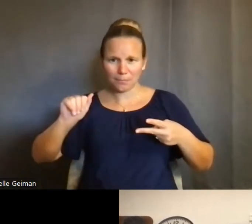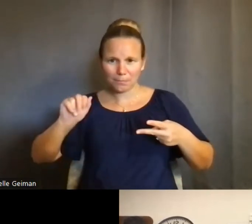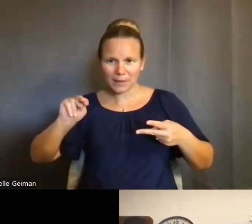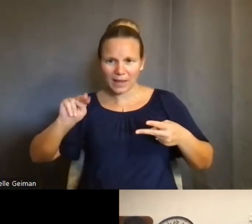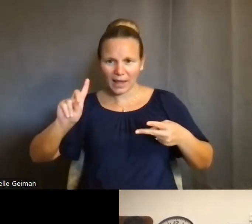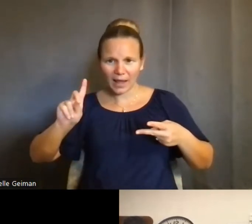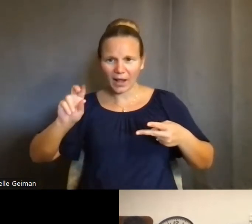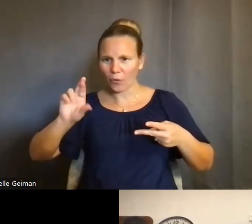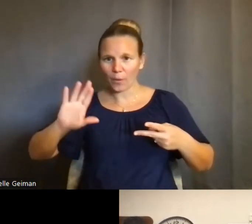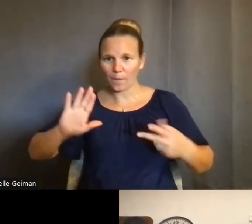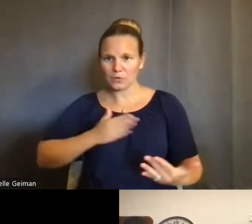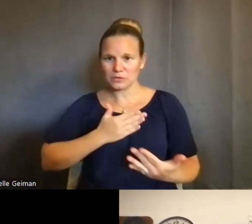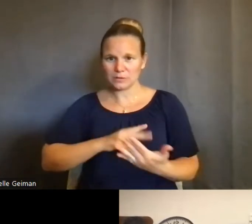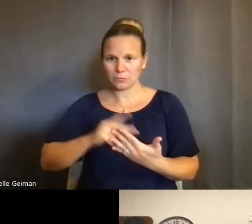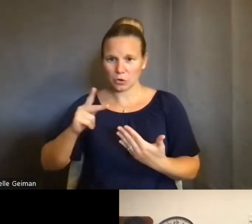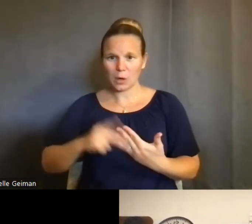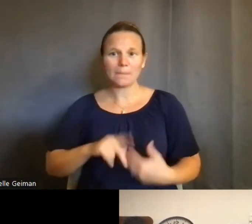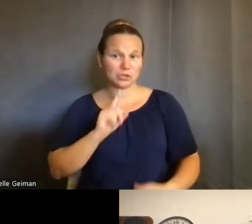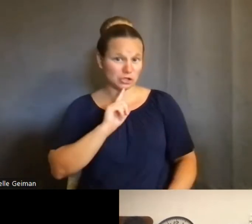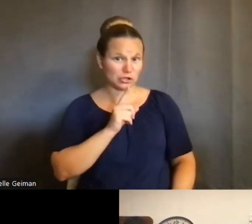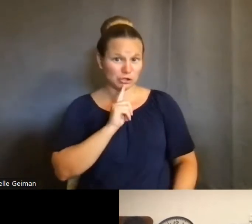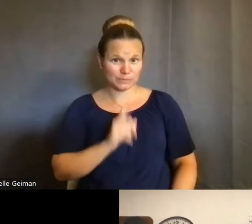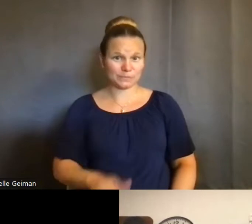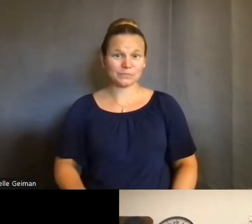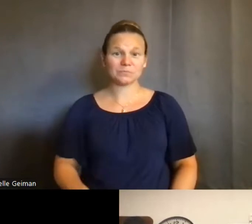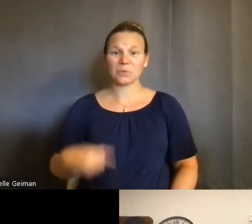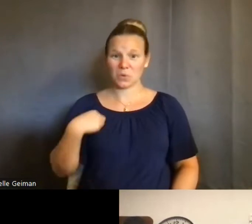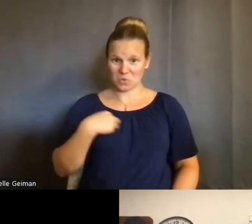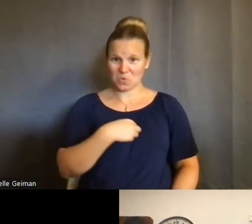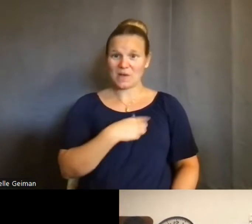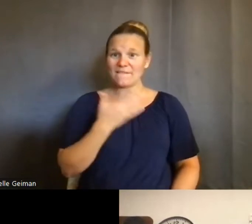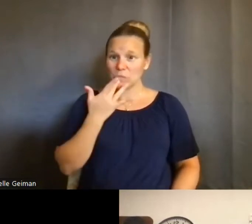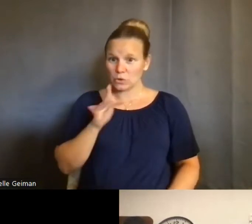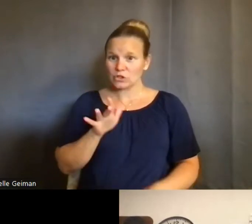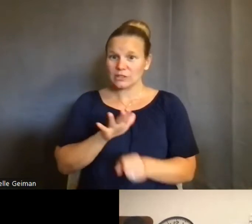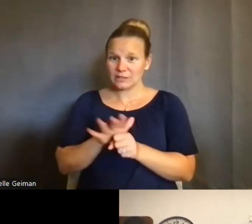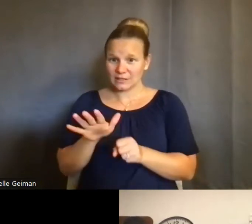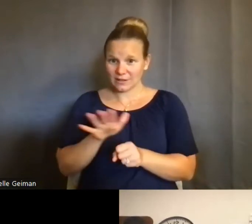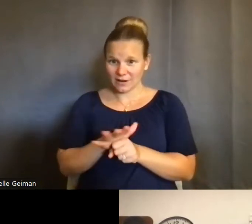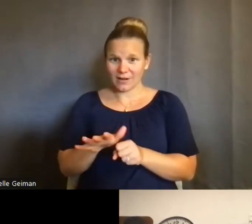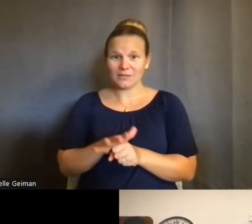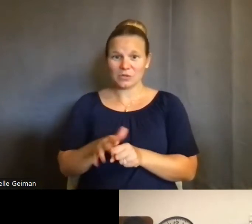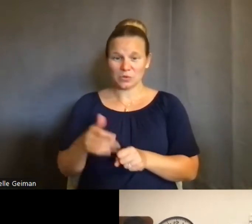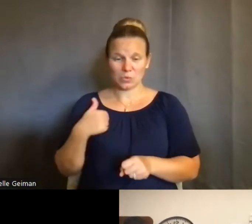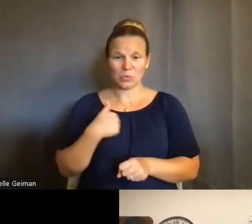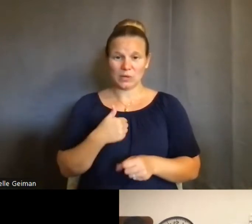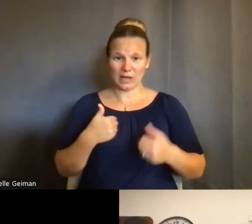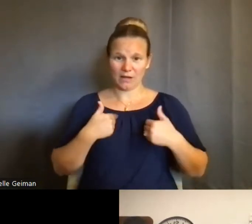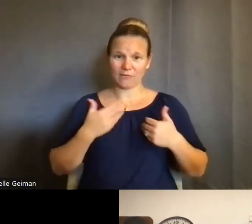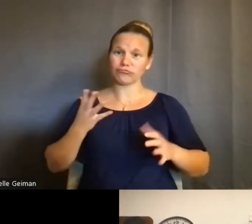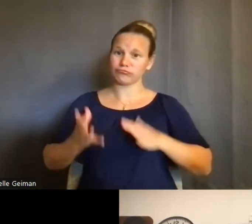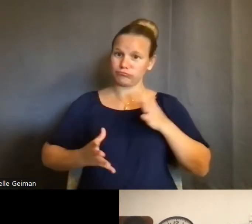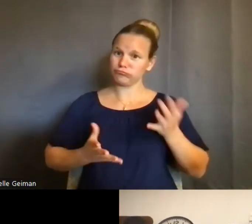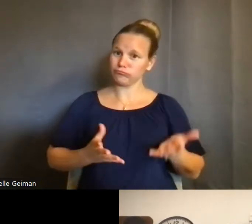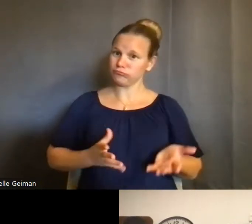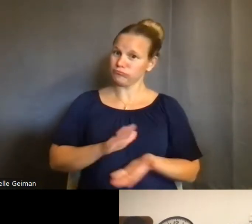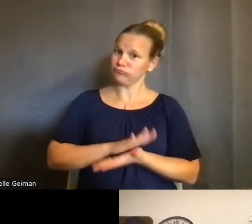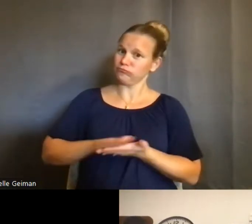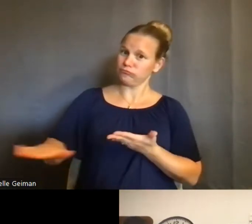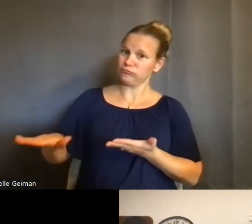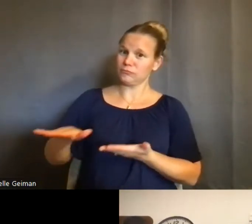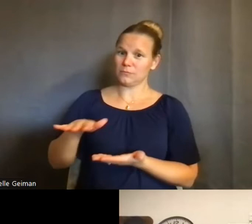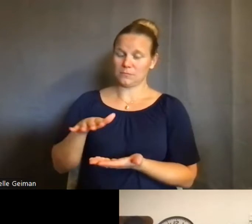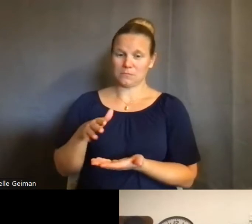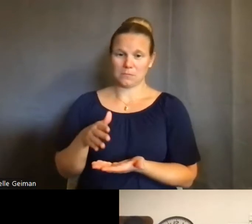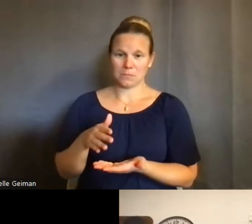program. Sure. Yeah. We're fortunate enough to have a very robust music program here in our